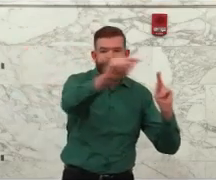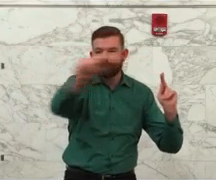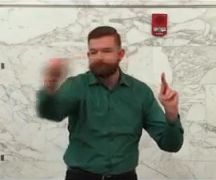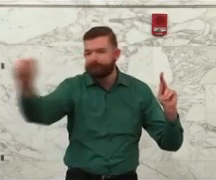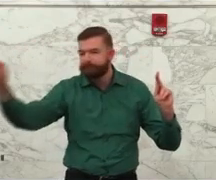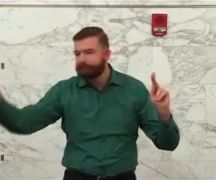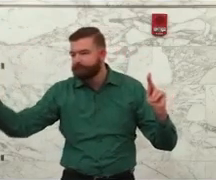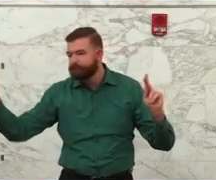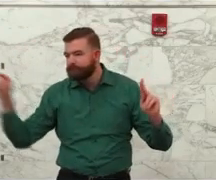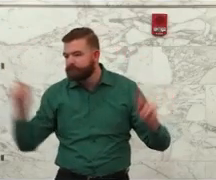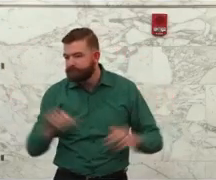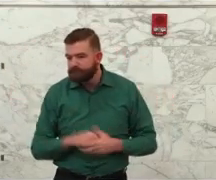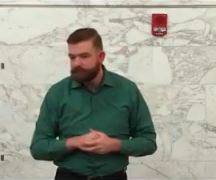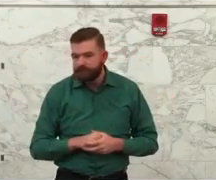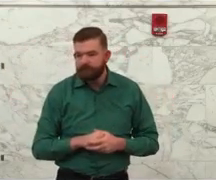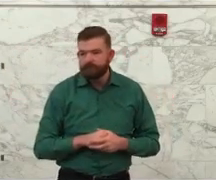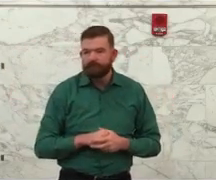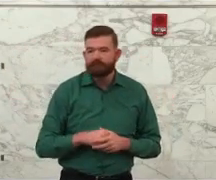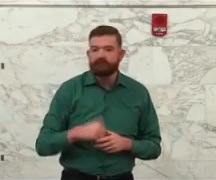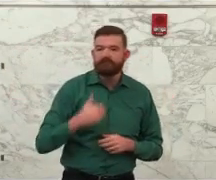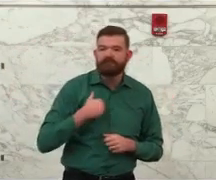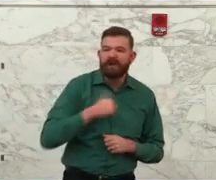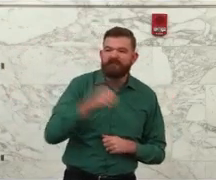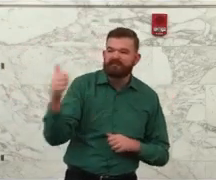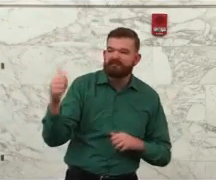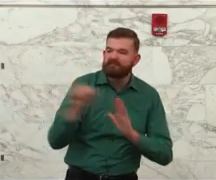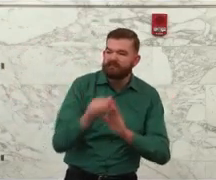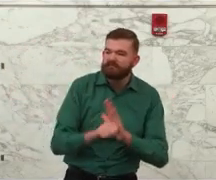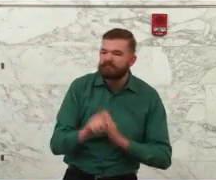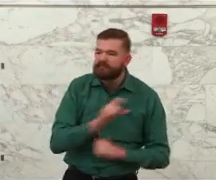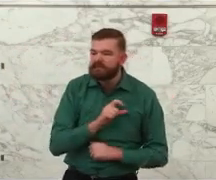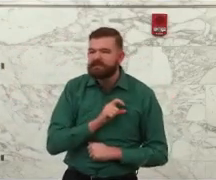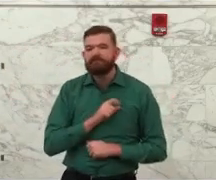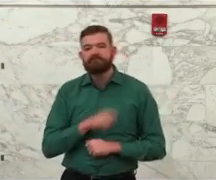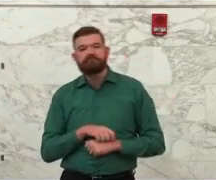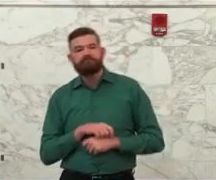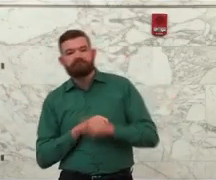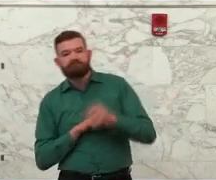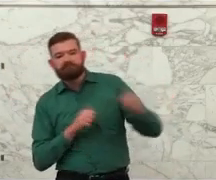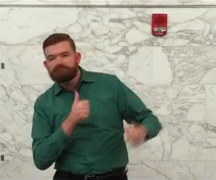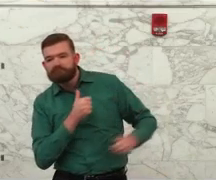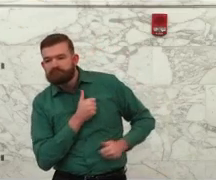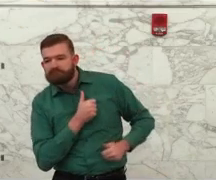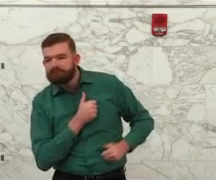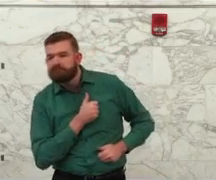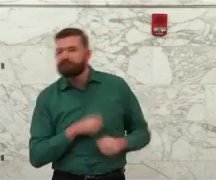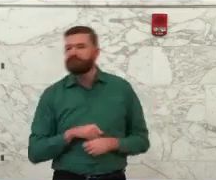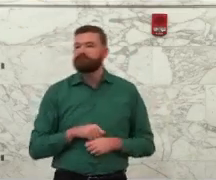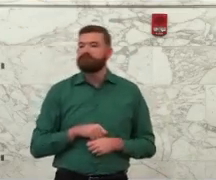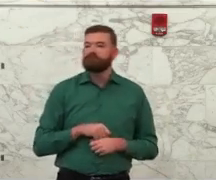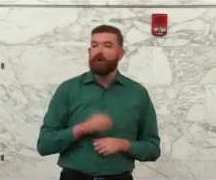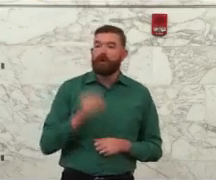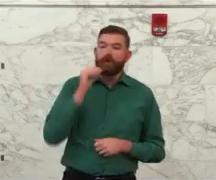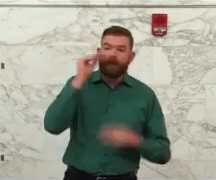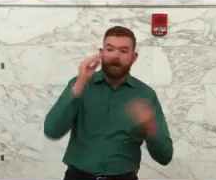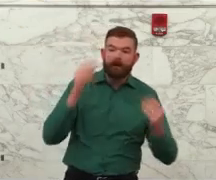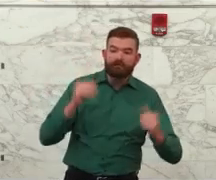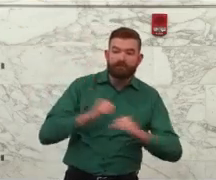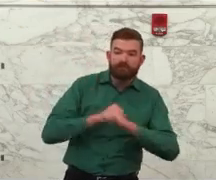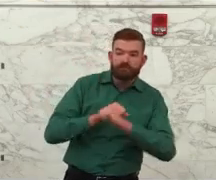Police, members of the Homeland Security team, as well as Commissioner of Health.